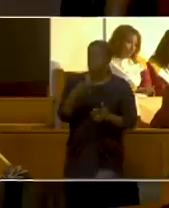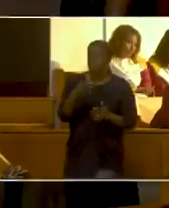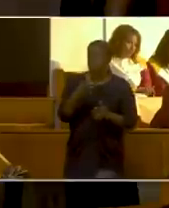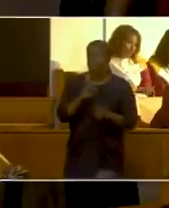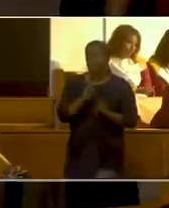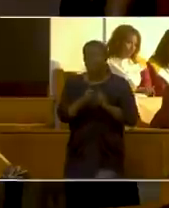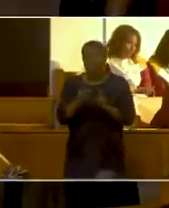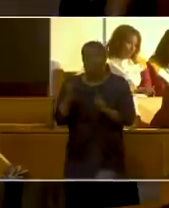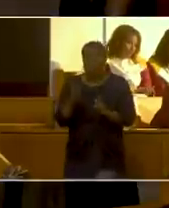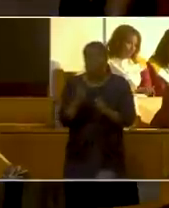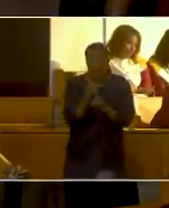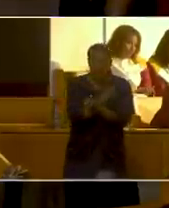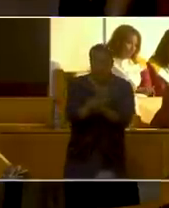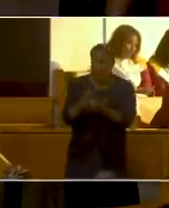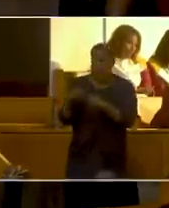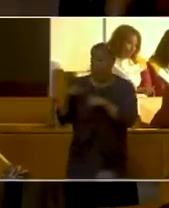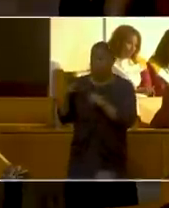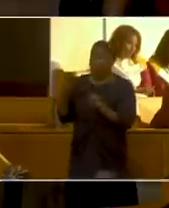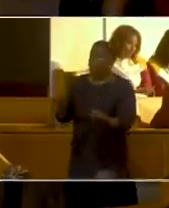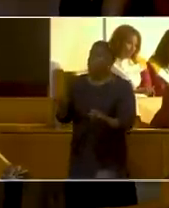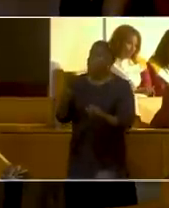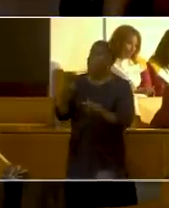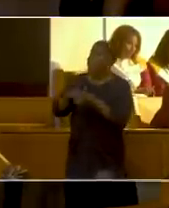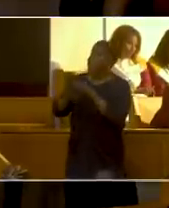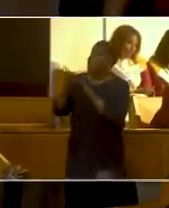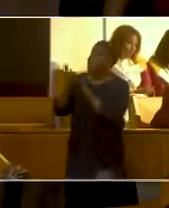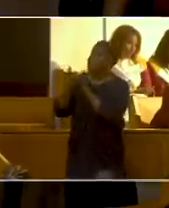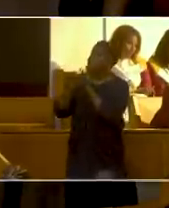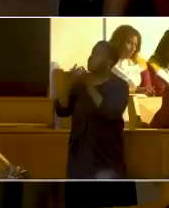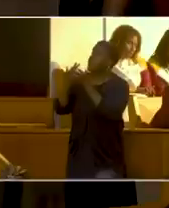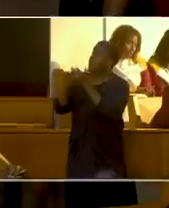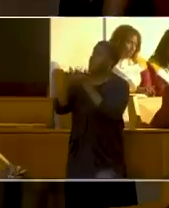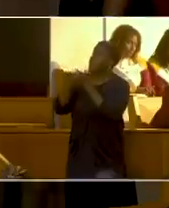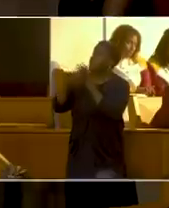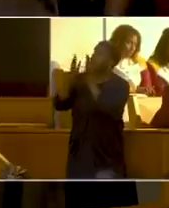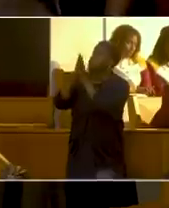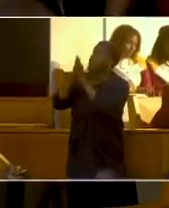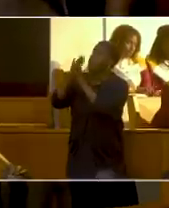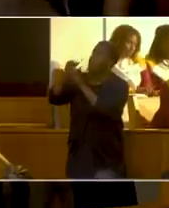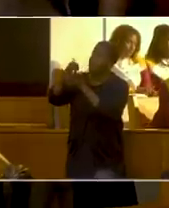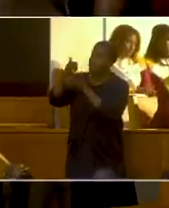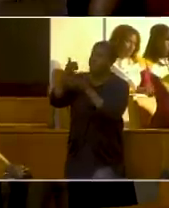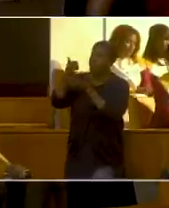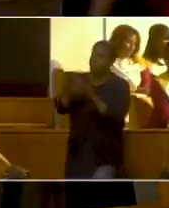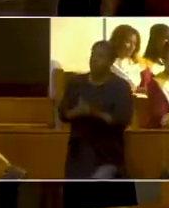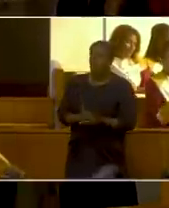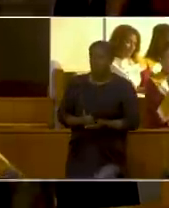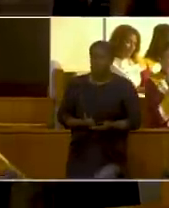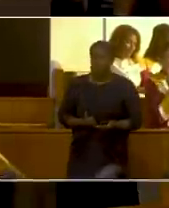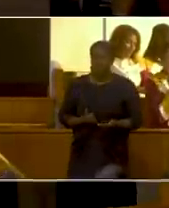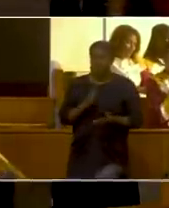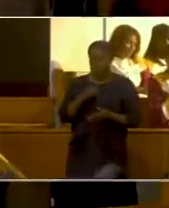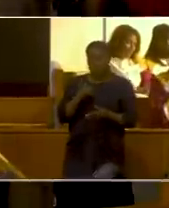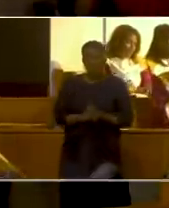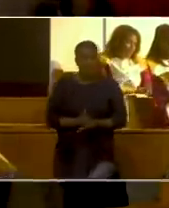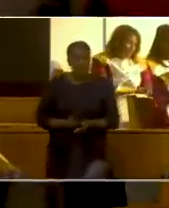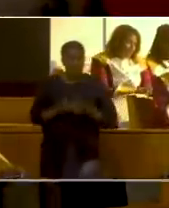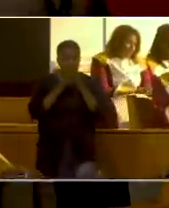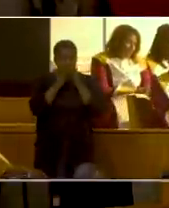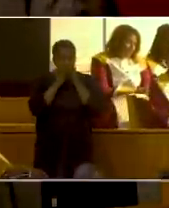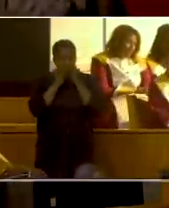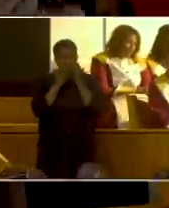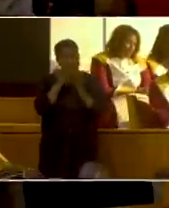us. In Jesus' name we pray. Amen. Amen, amen and